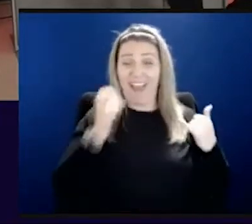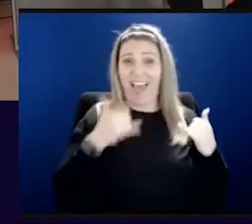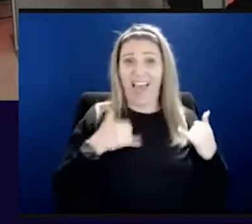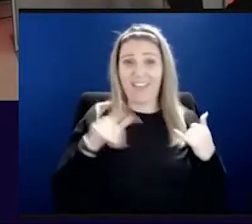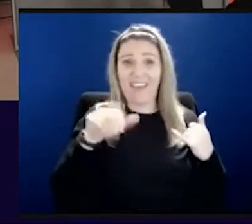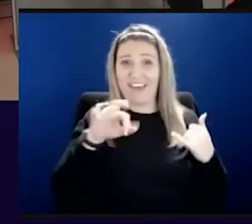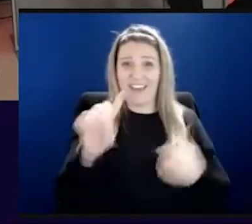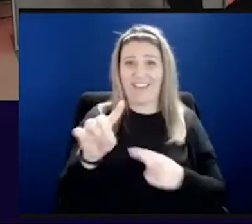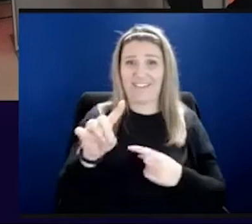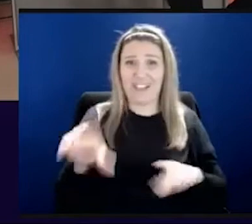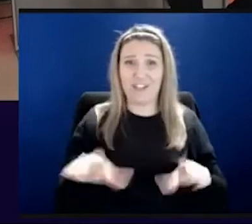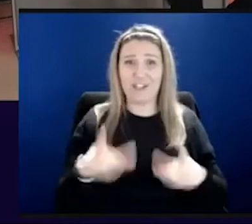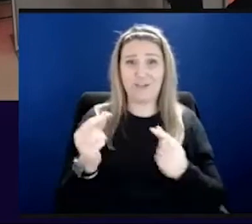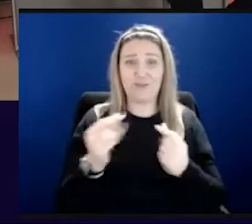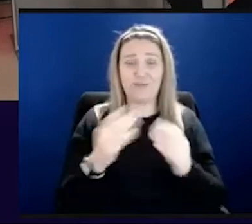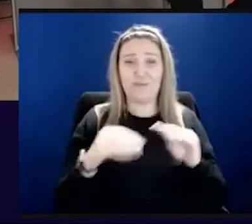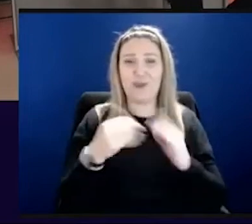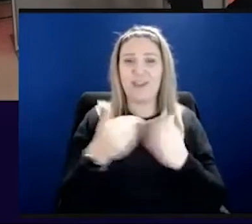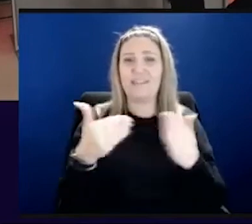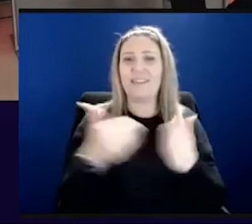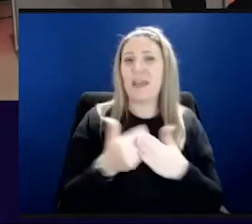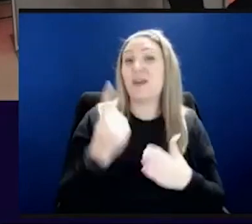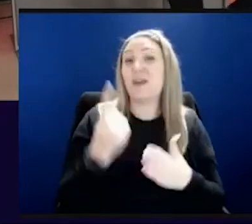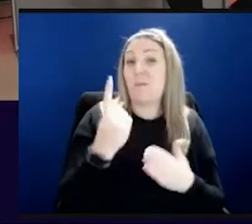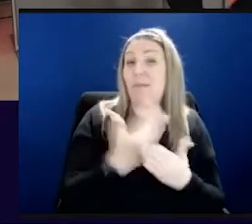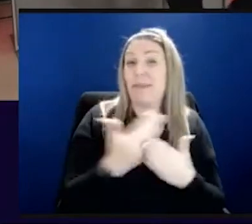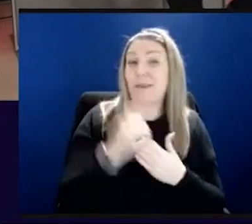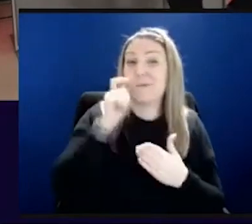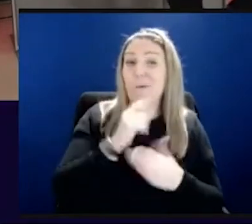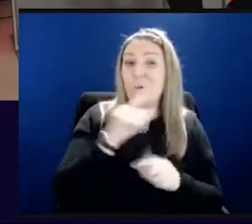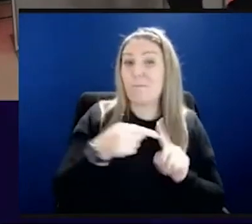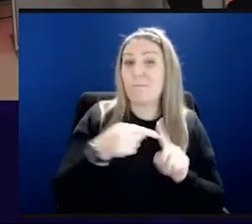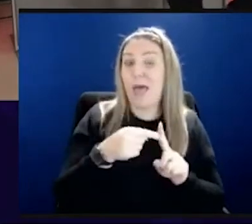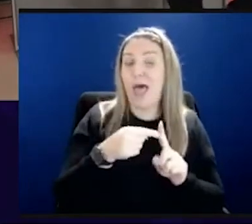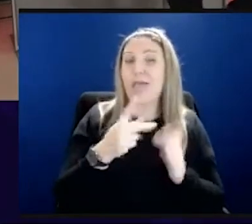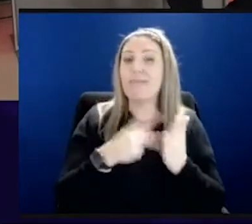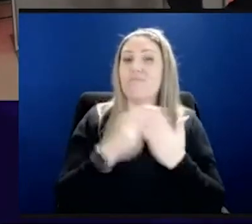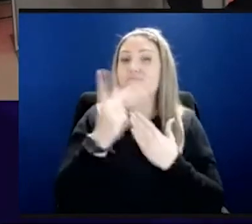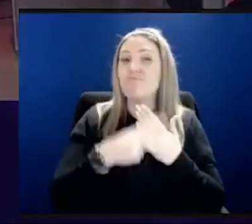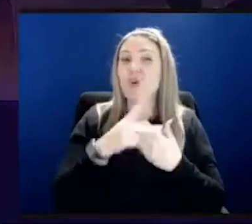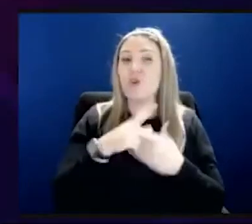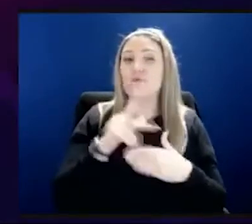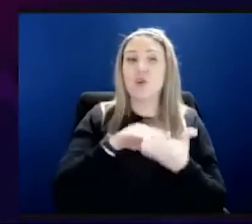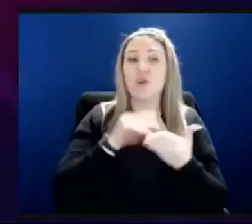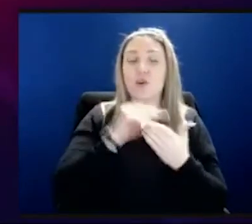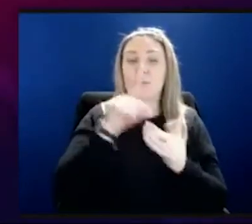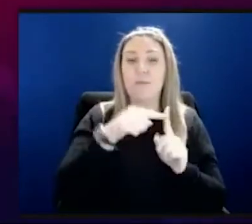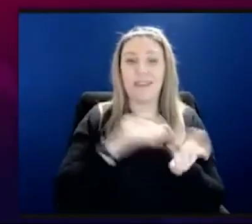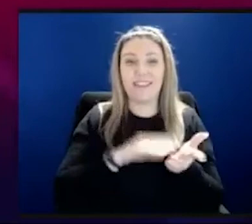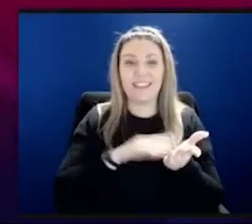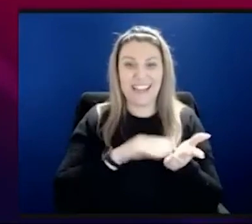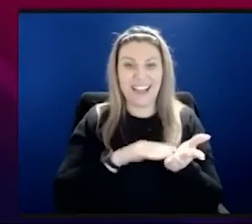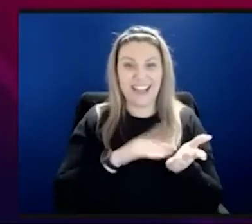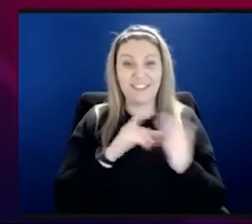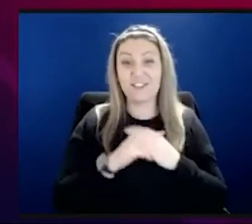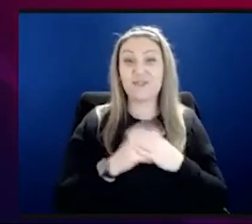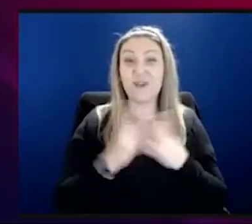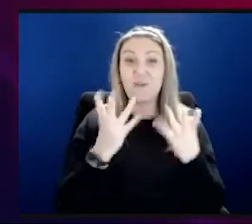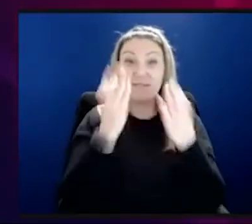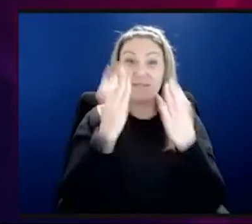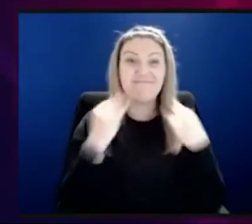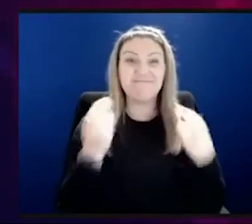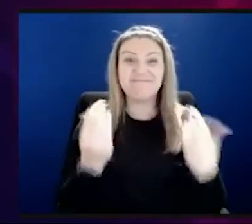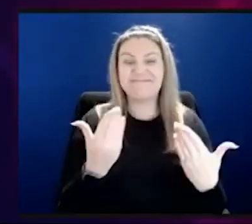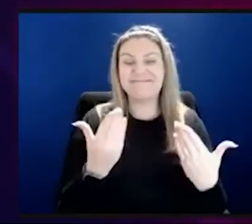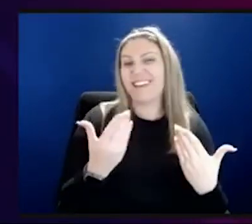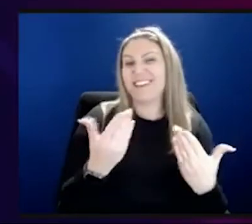I'm going with this is one of the cool things about the show is we get to learn about our doctors behind the scenes. So I want to tell you something about Dr. Abik.